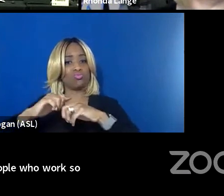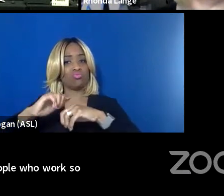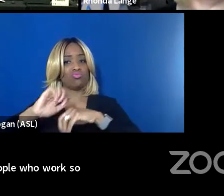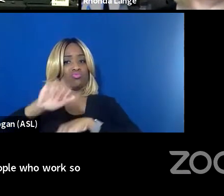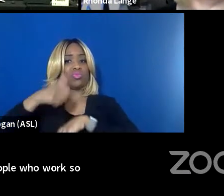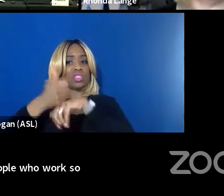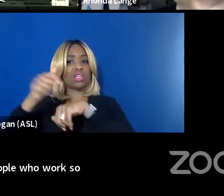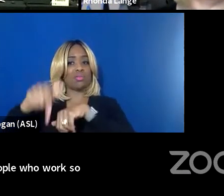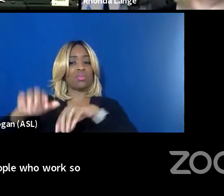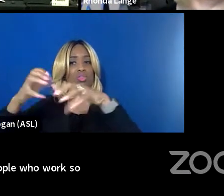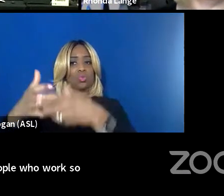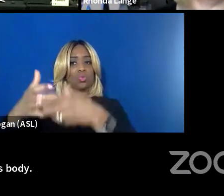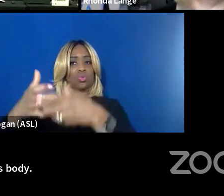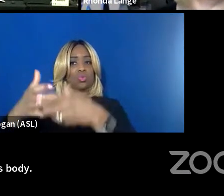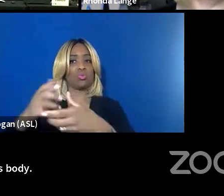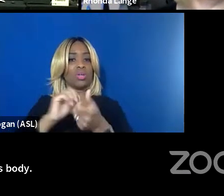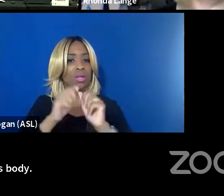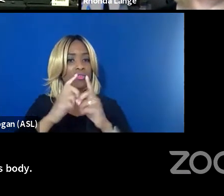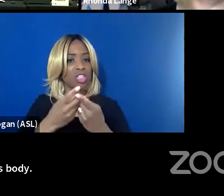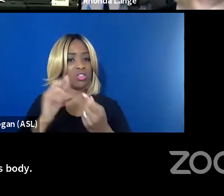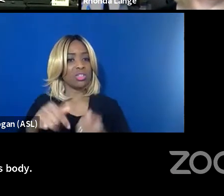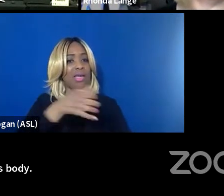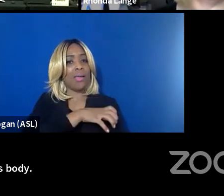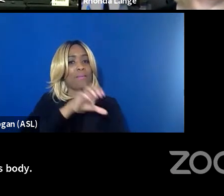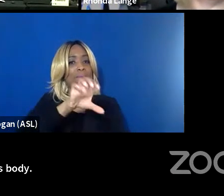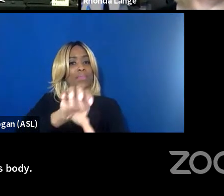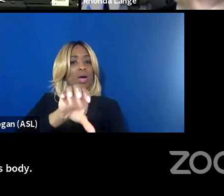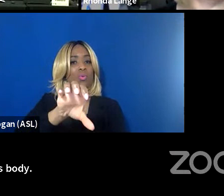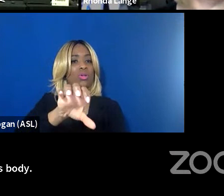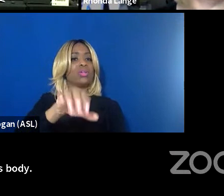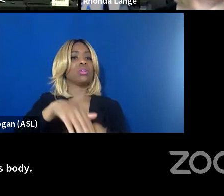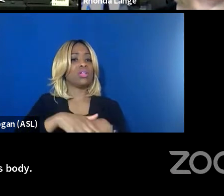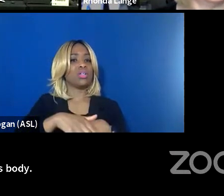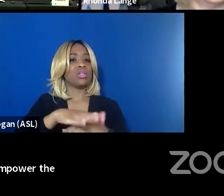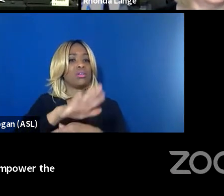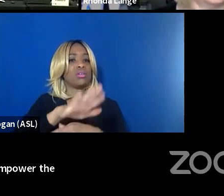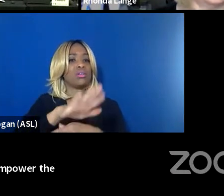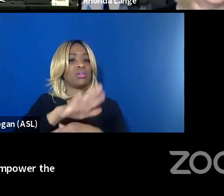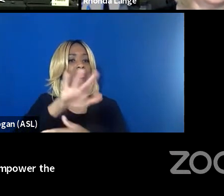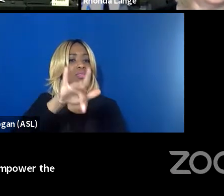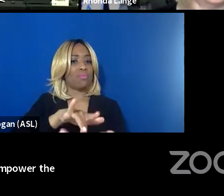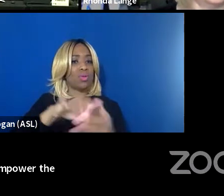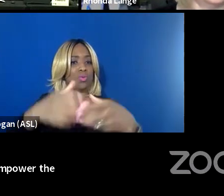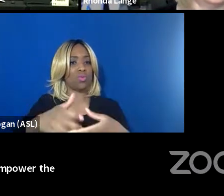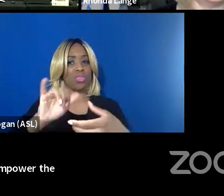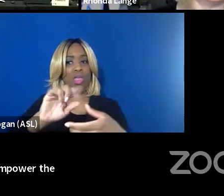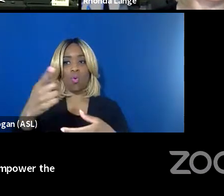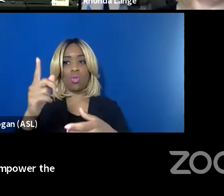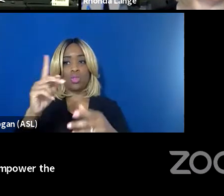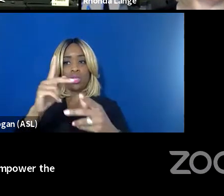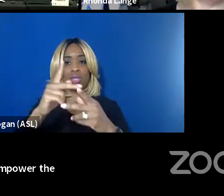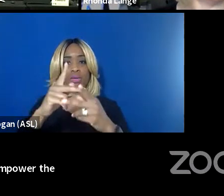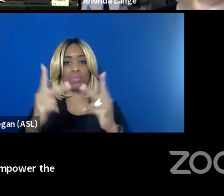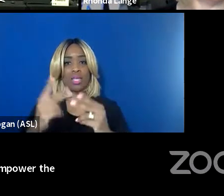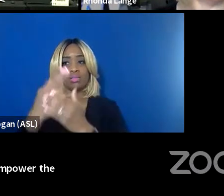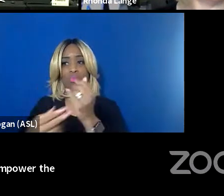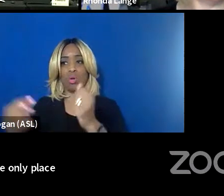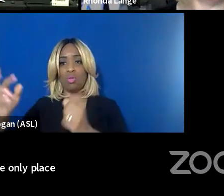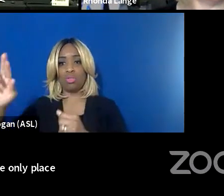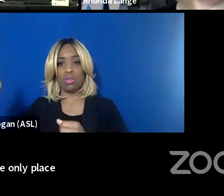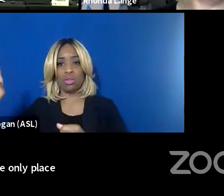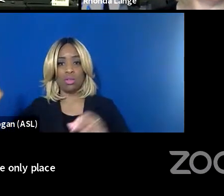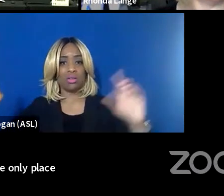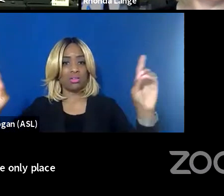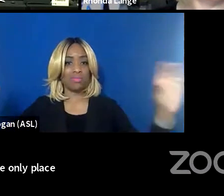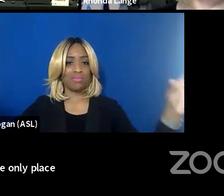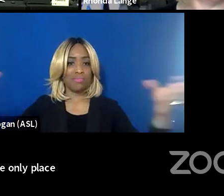Competitive districts empower the middle. The middle is the only place we can meet. I was not